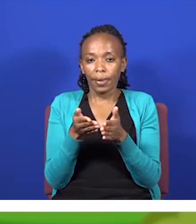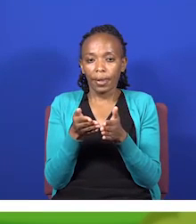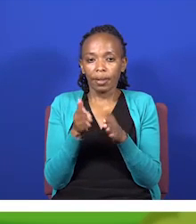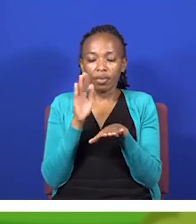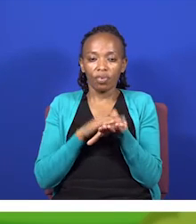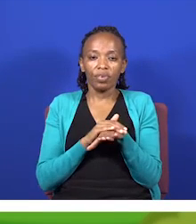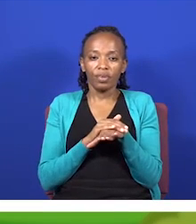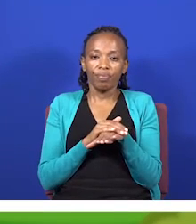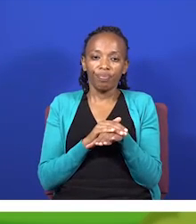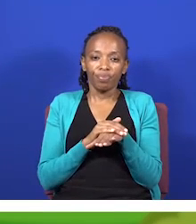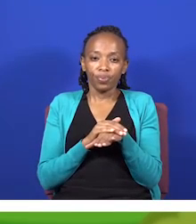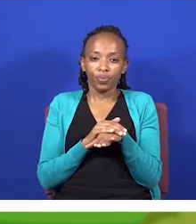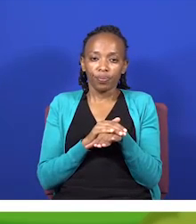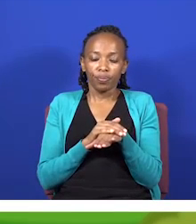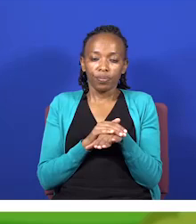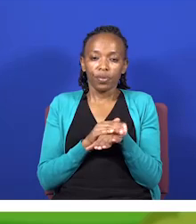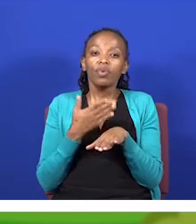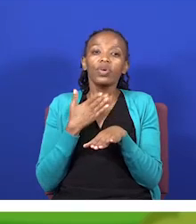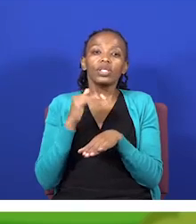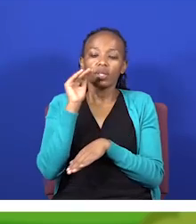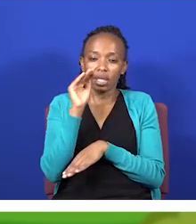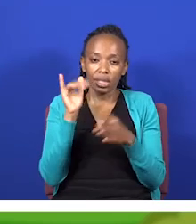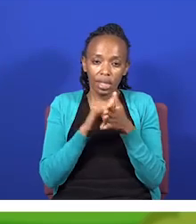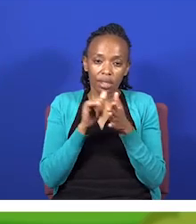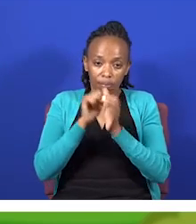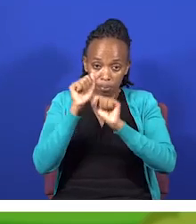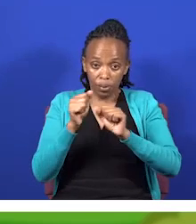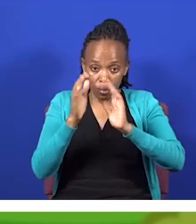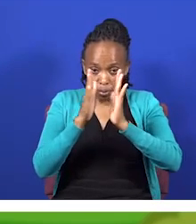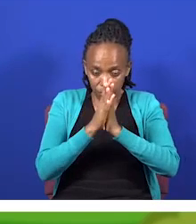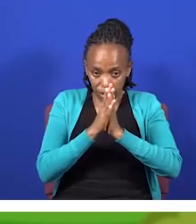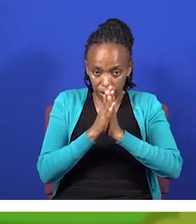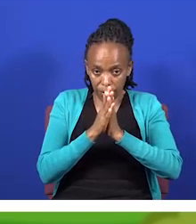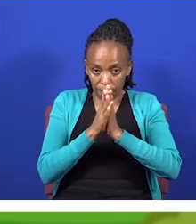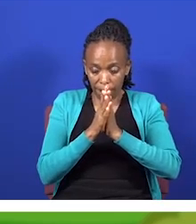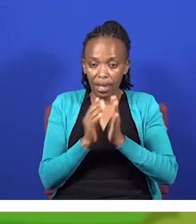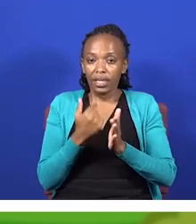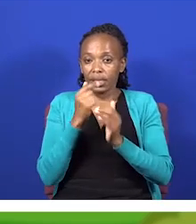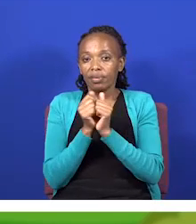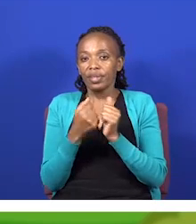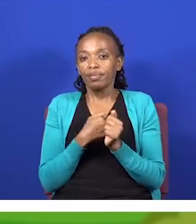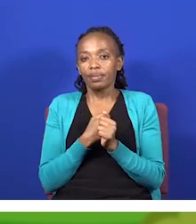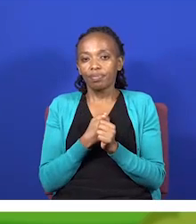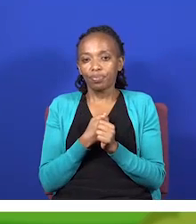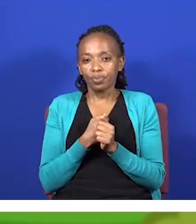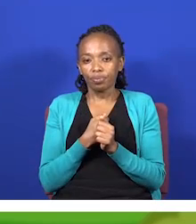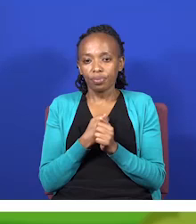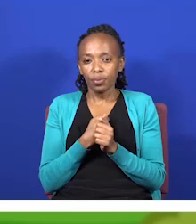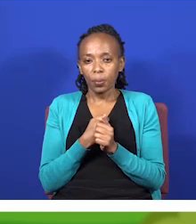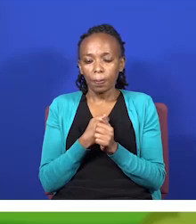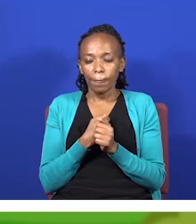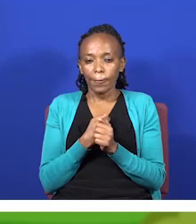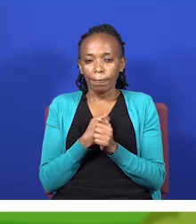Good. I would want to ask that we may just pray. I pray for you. Repeat this after me. Boys and girls,